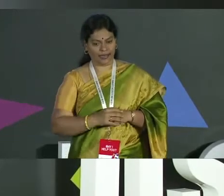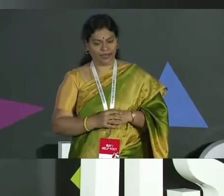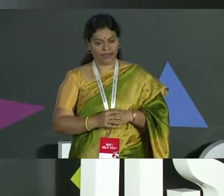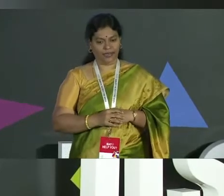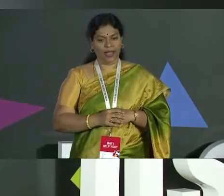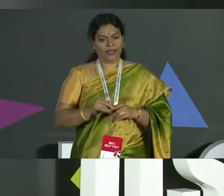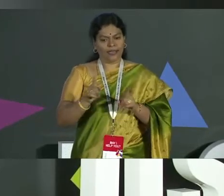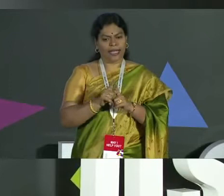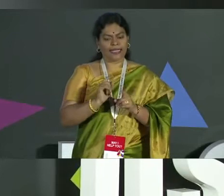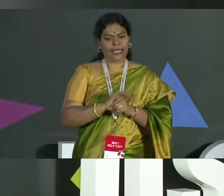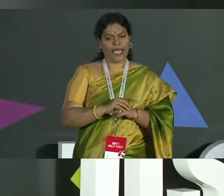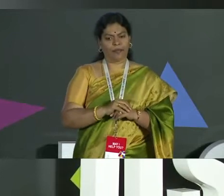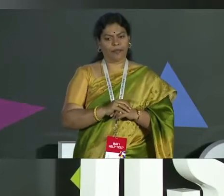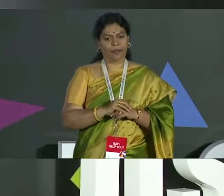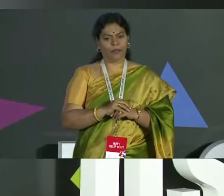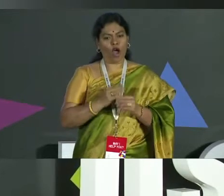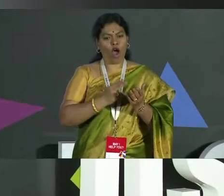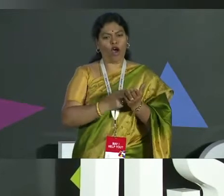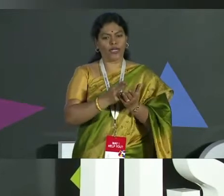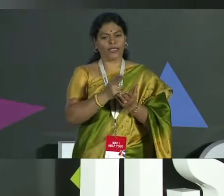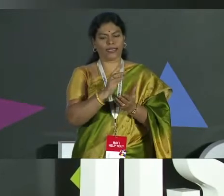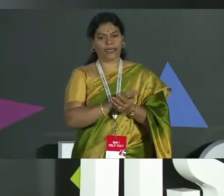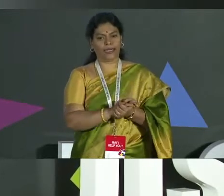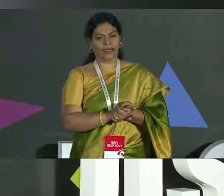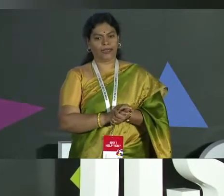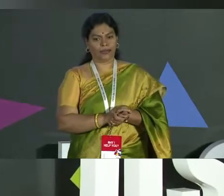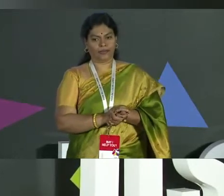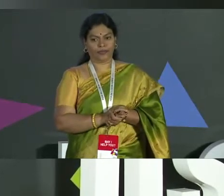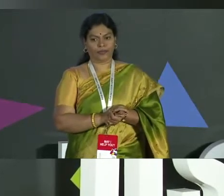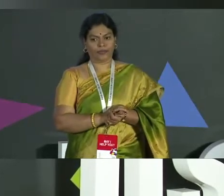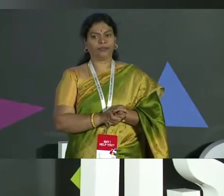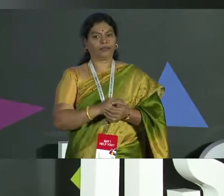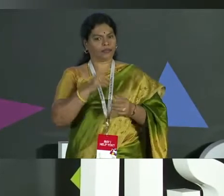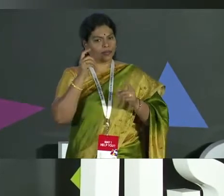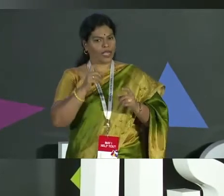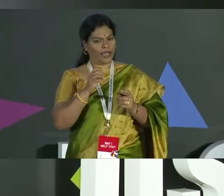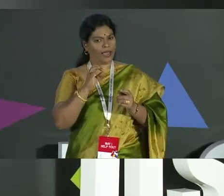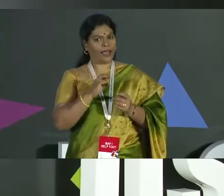Like I honestly, you know, confess to you